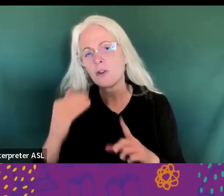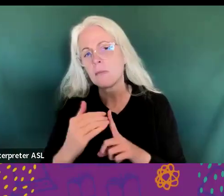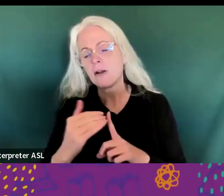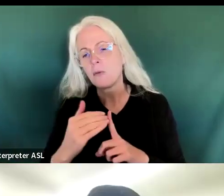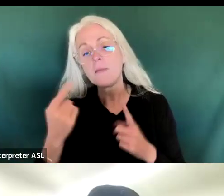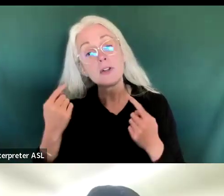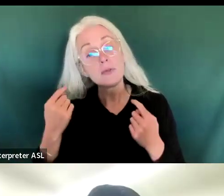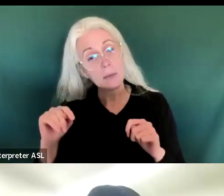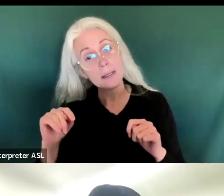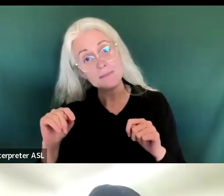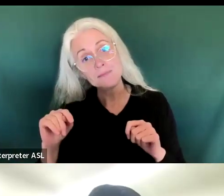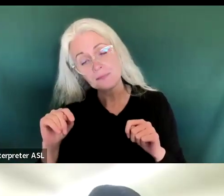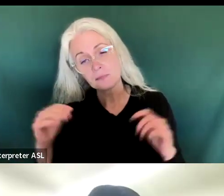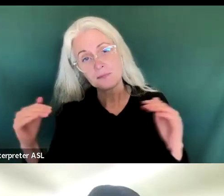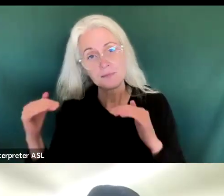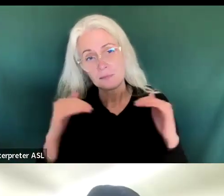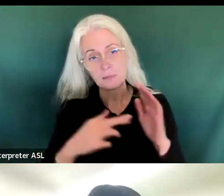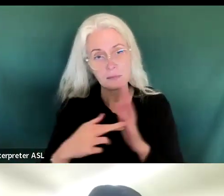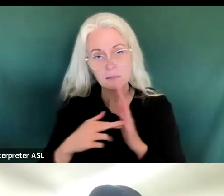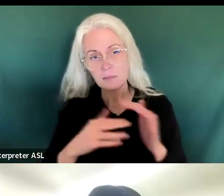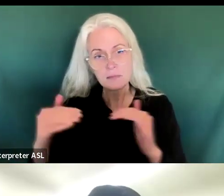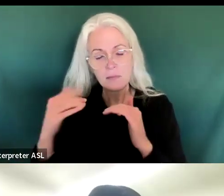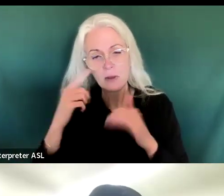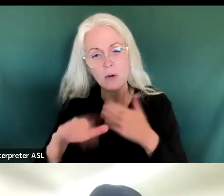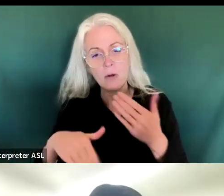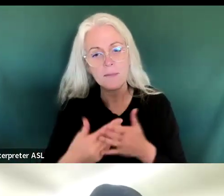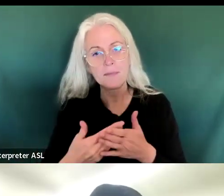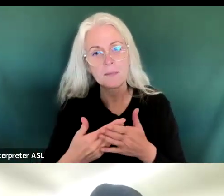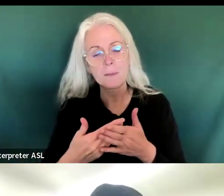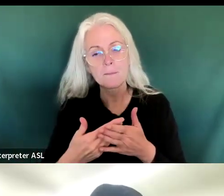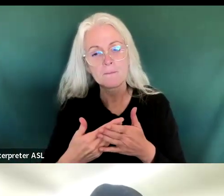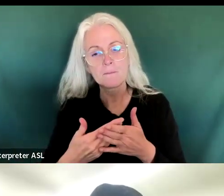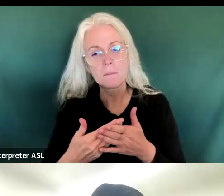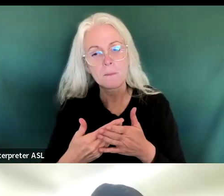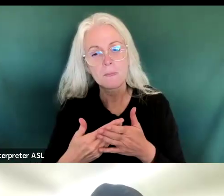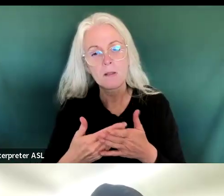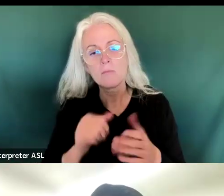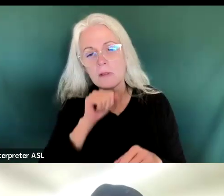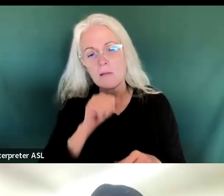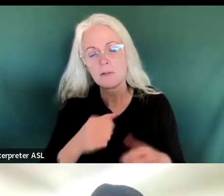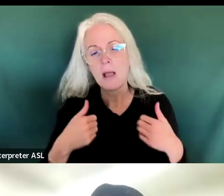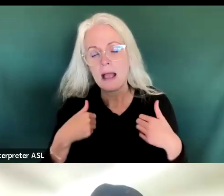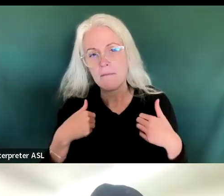reminder. We try to be as represented we can in these communities of practice, and just we'd love to have